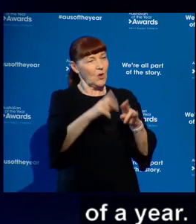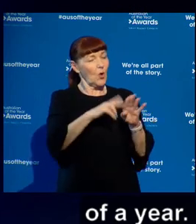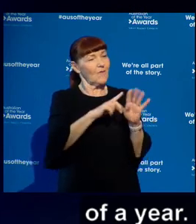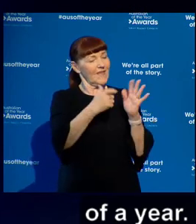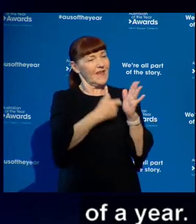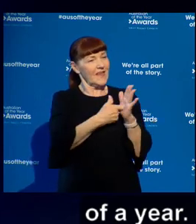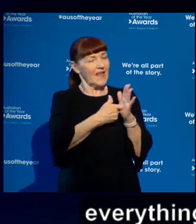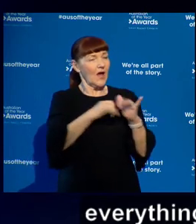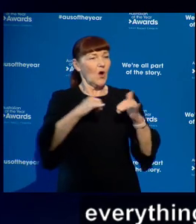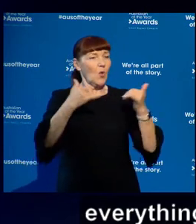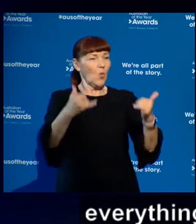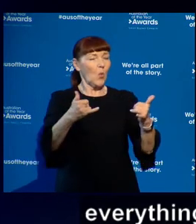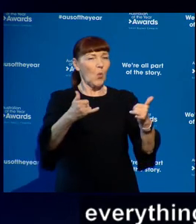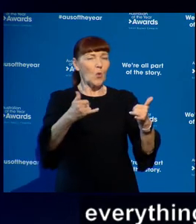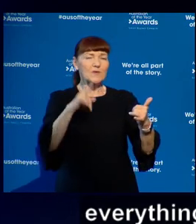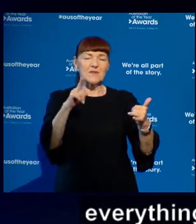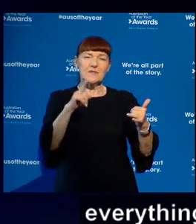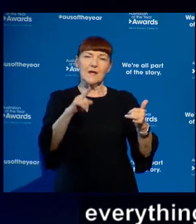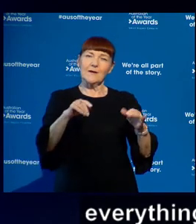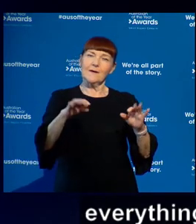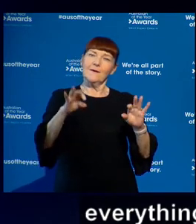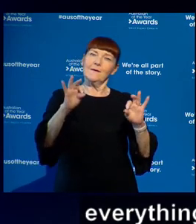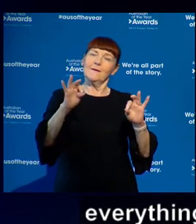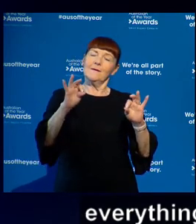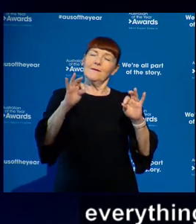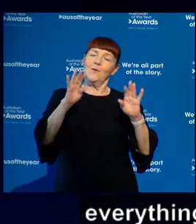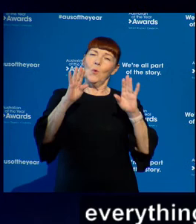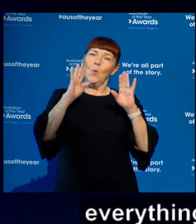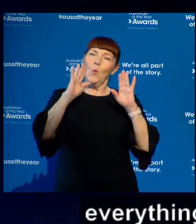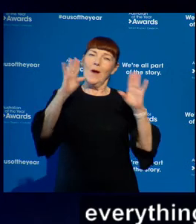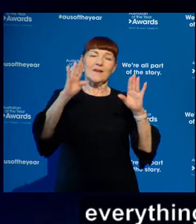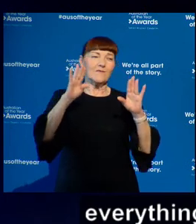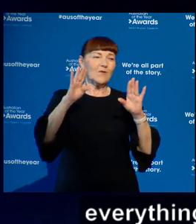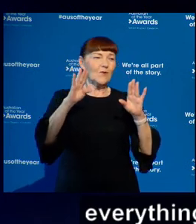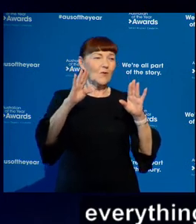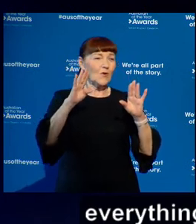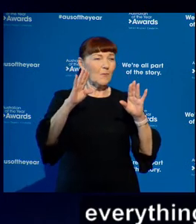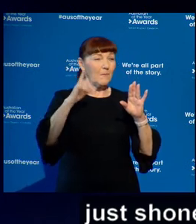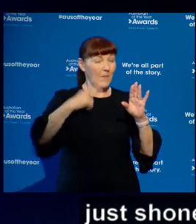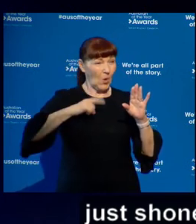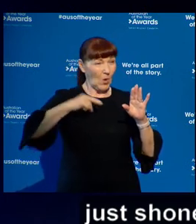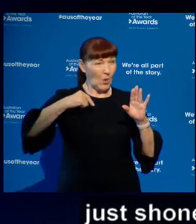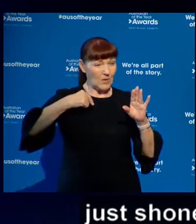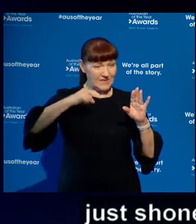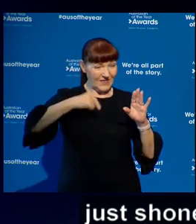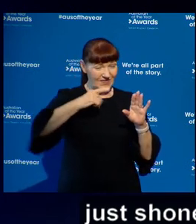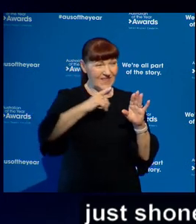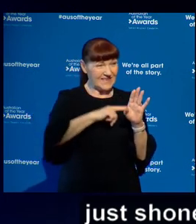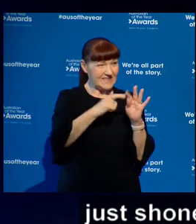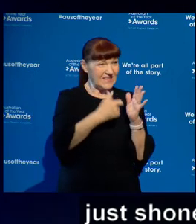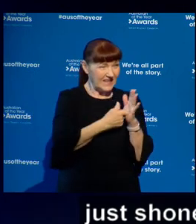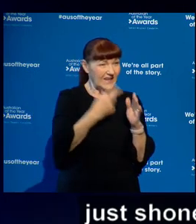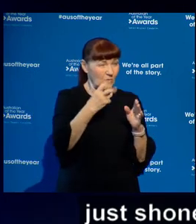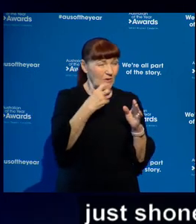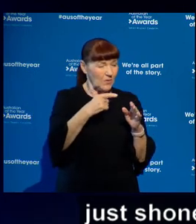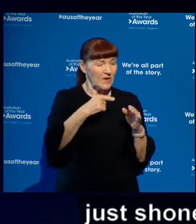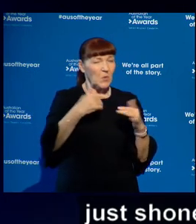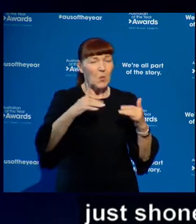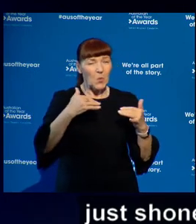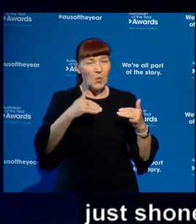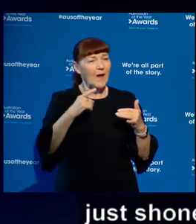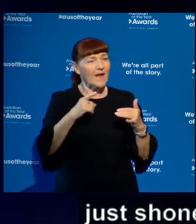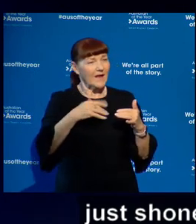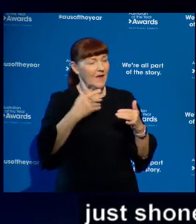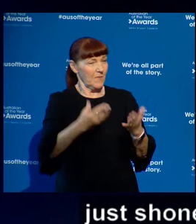a beacon in the midst of some incredible turmoil this year, and gave me the opportunity to meet some